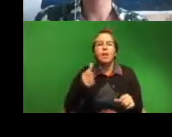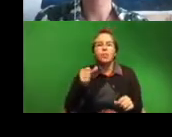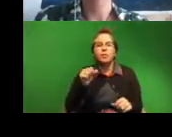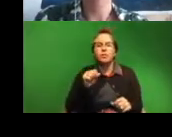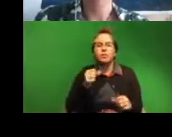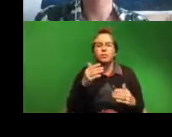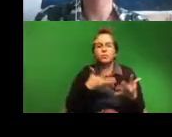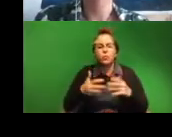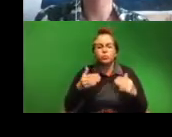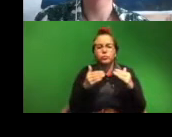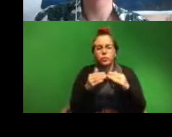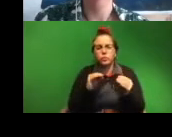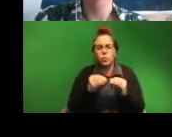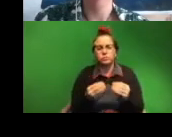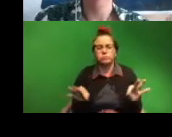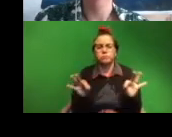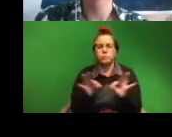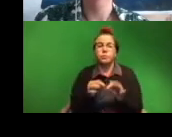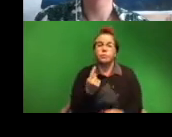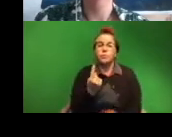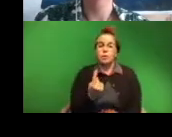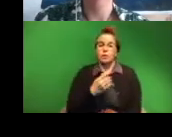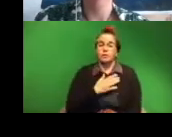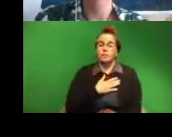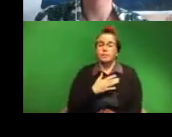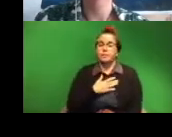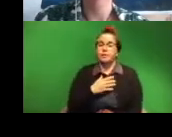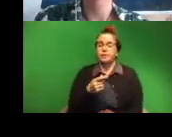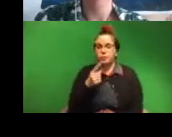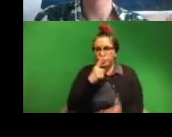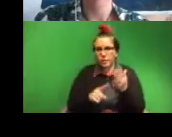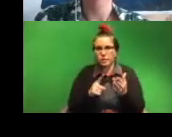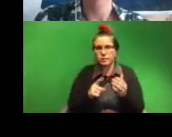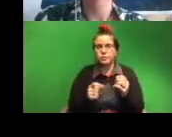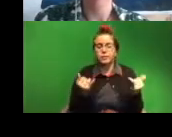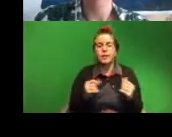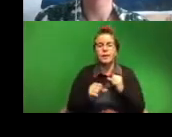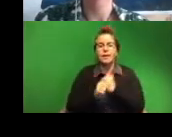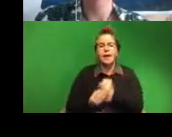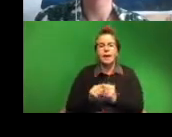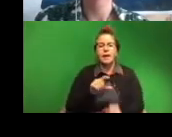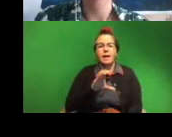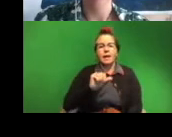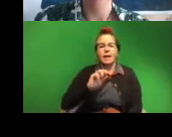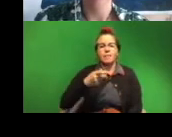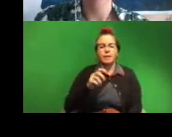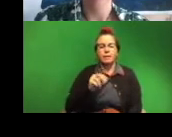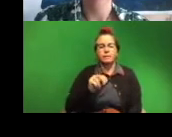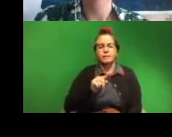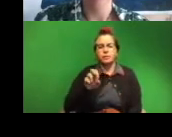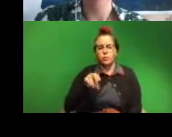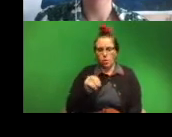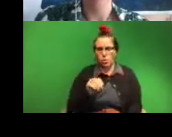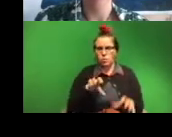organizations that are really important. One that I was checking out today is called Campaign Zero. They're a group that is